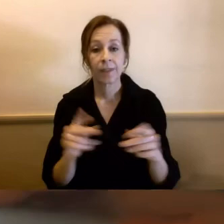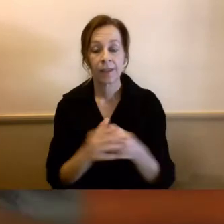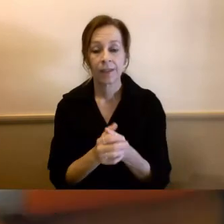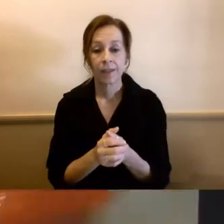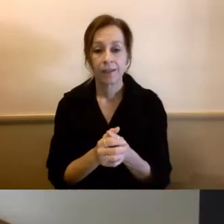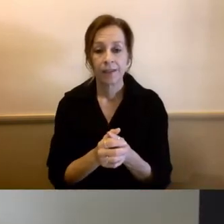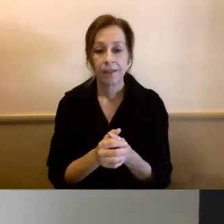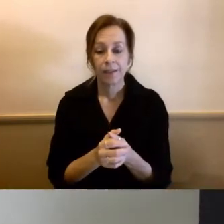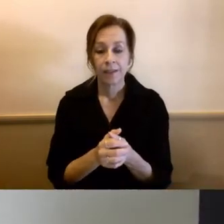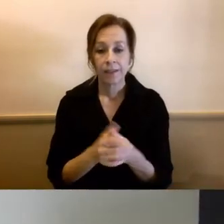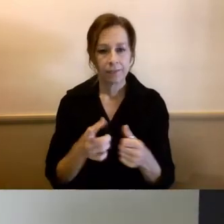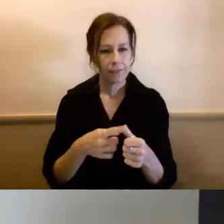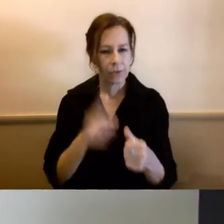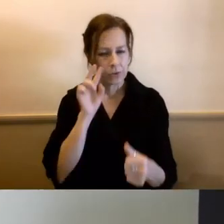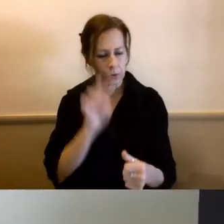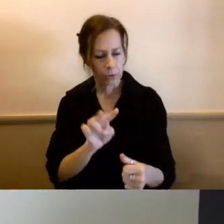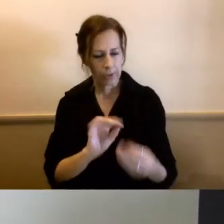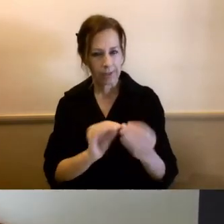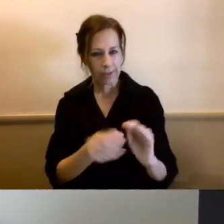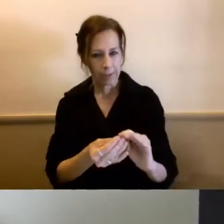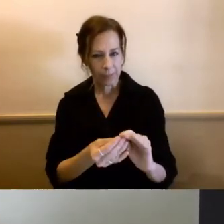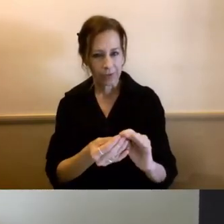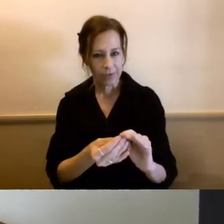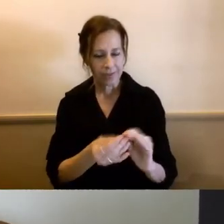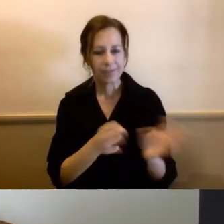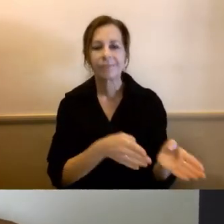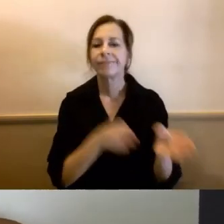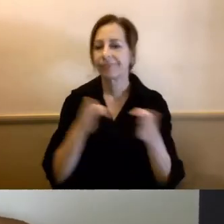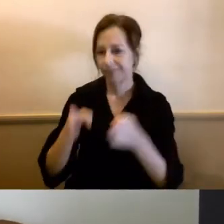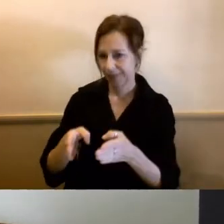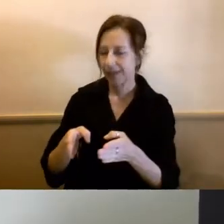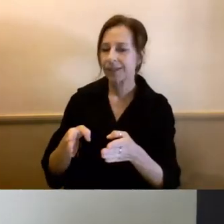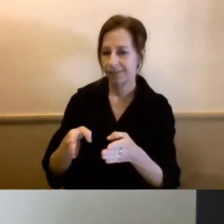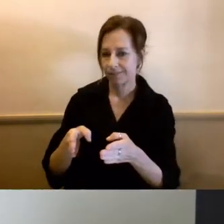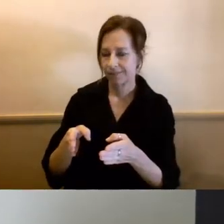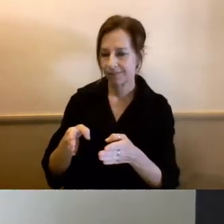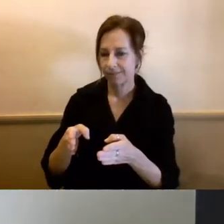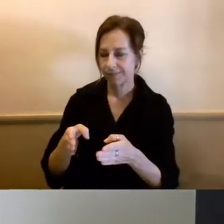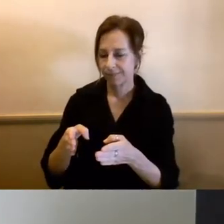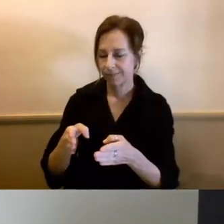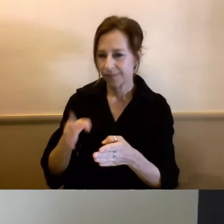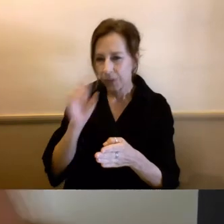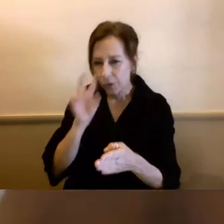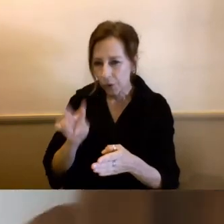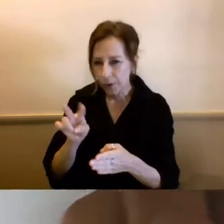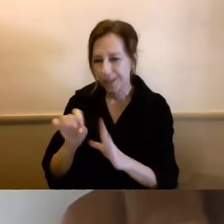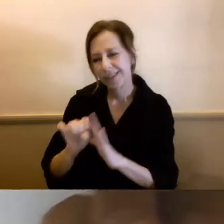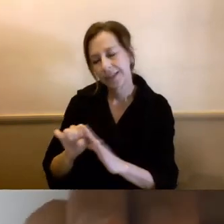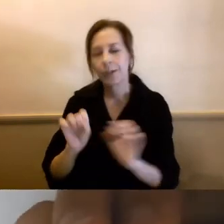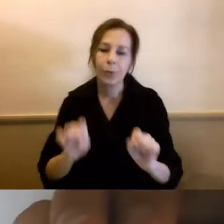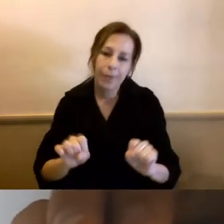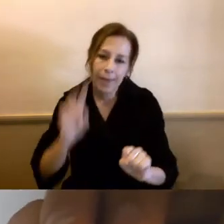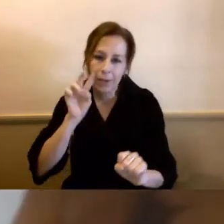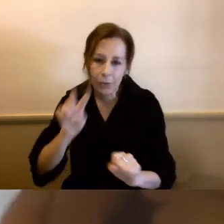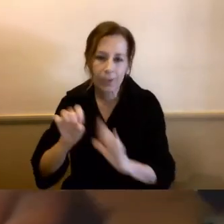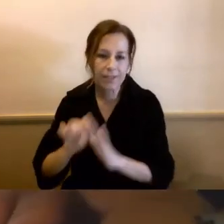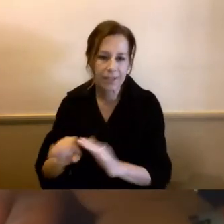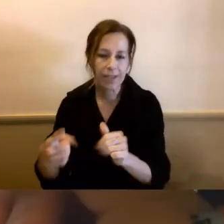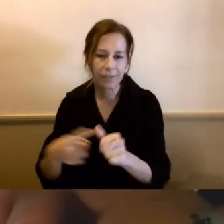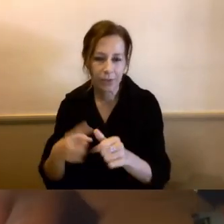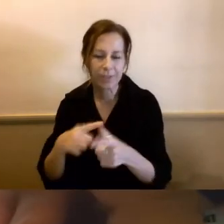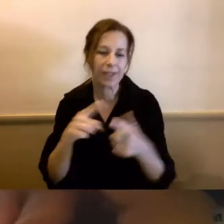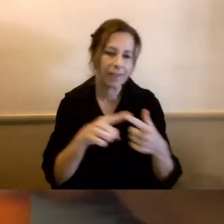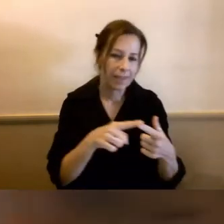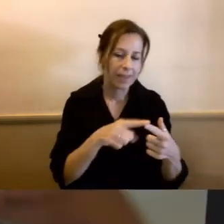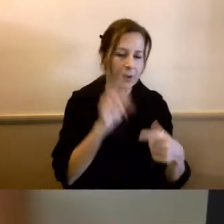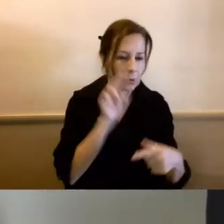Alright, so first look at the numbers, then look at the signs. You can look at the signs first if you want and then do